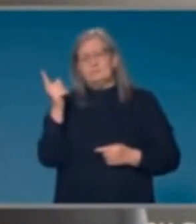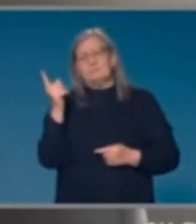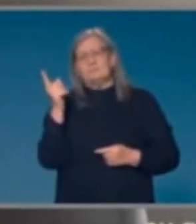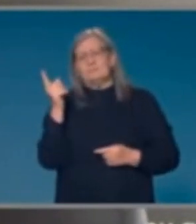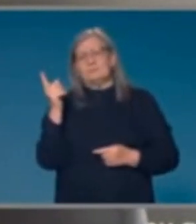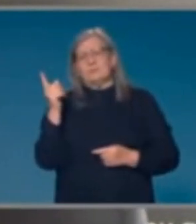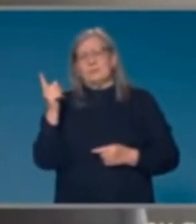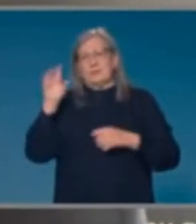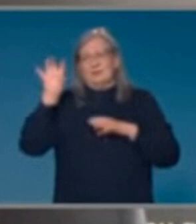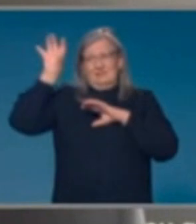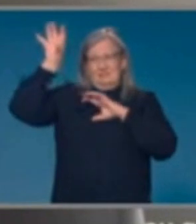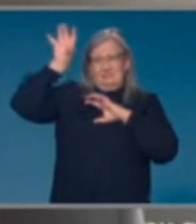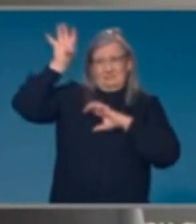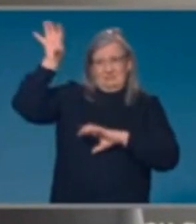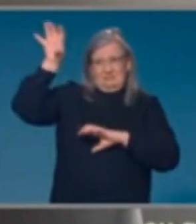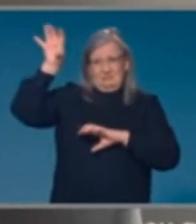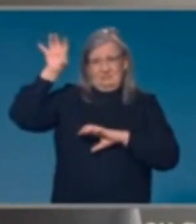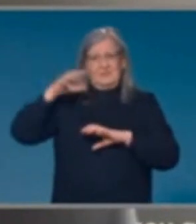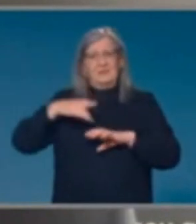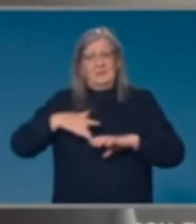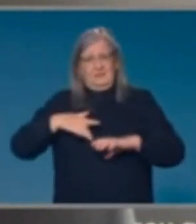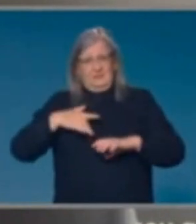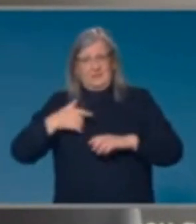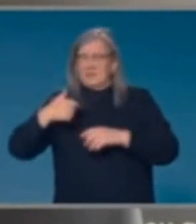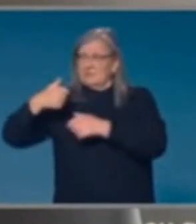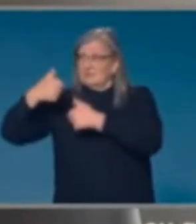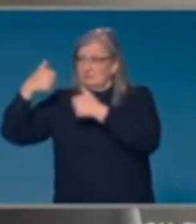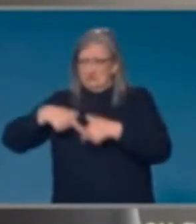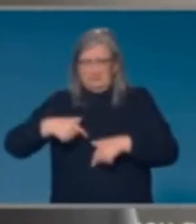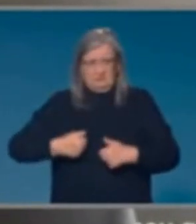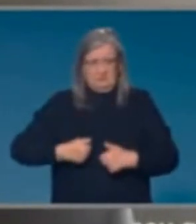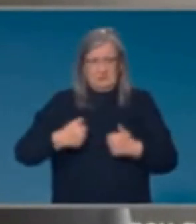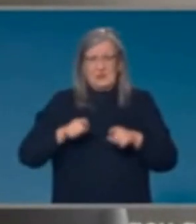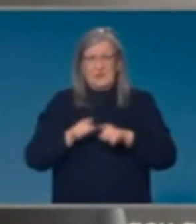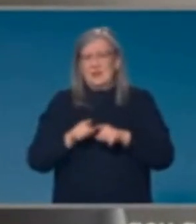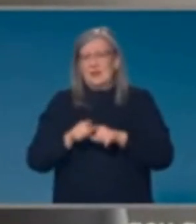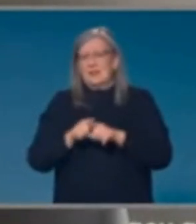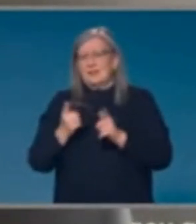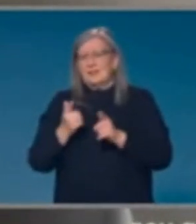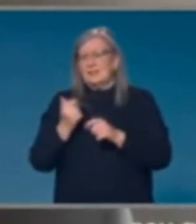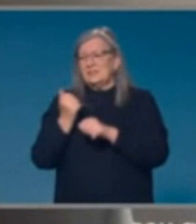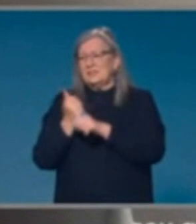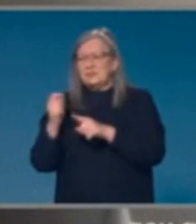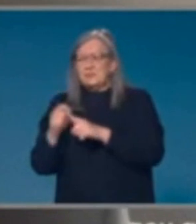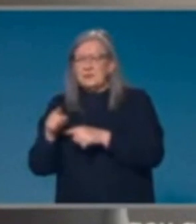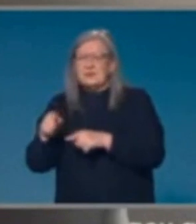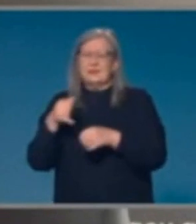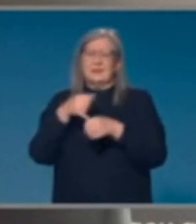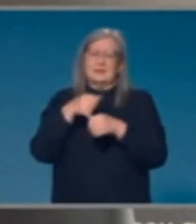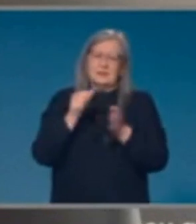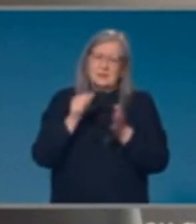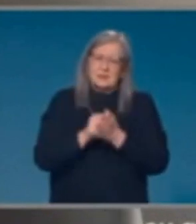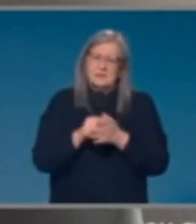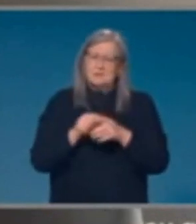generally, they felt stronger. That was a mixture of our GP and pharmacy network, but also